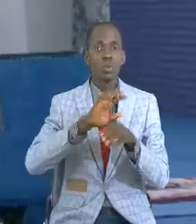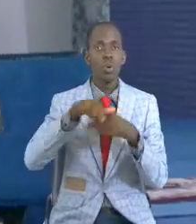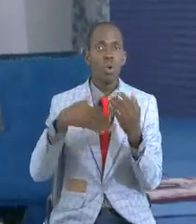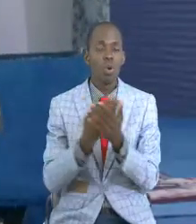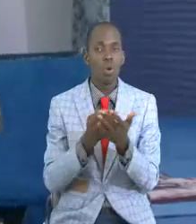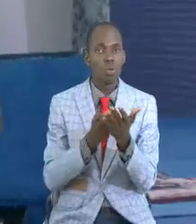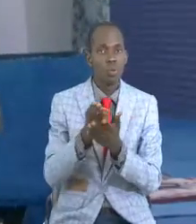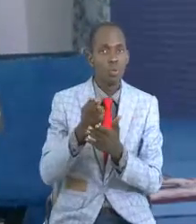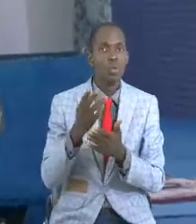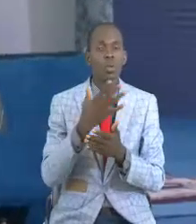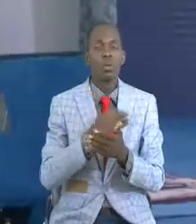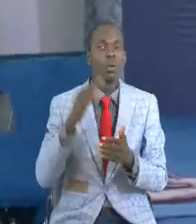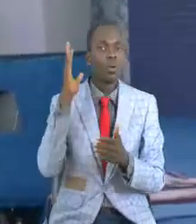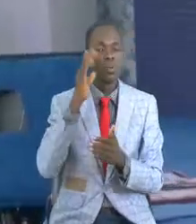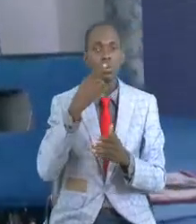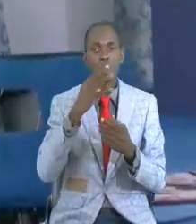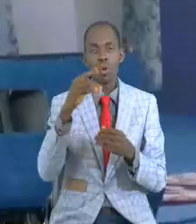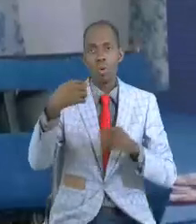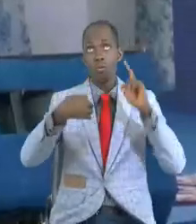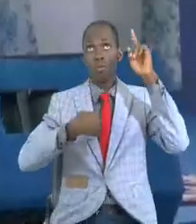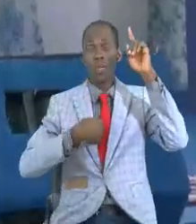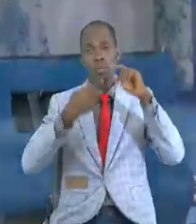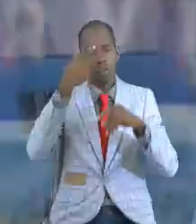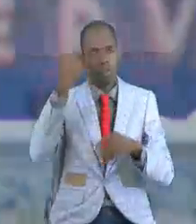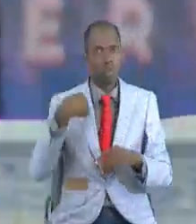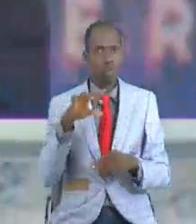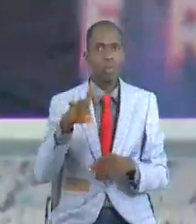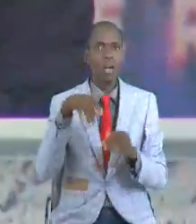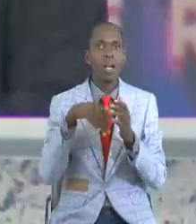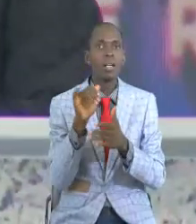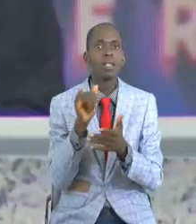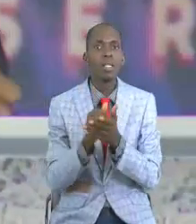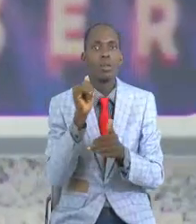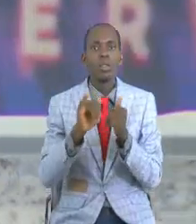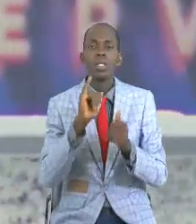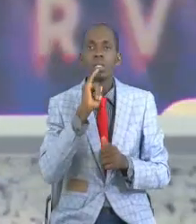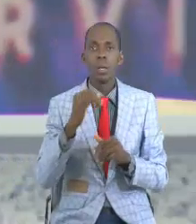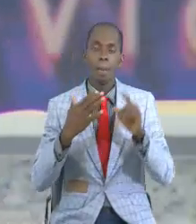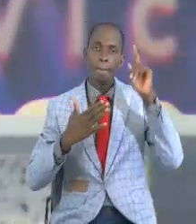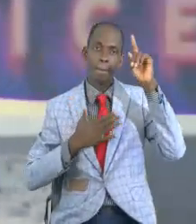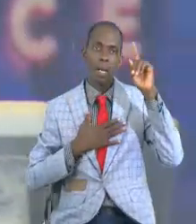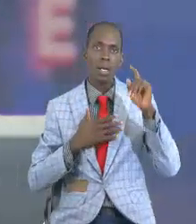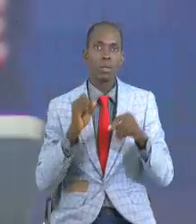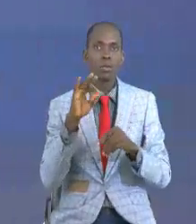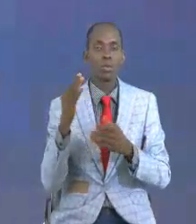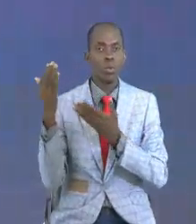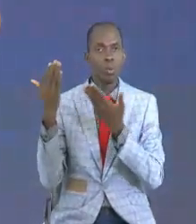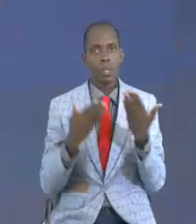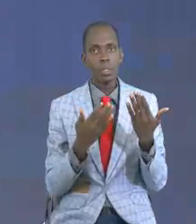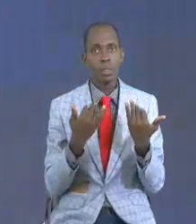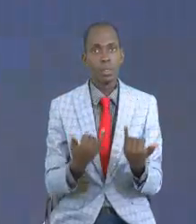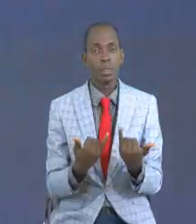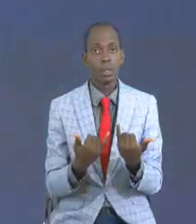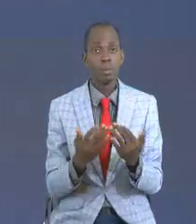me, because he will discover that which is mine. And so we are praying this morning that the Holy